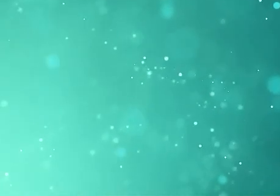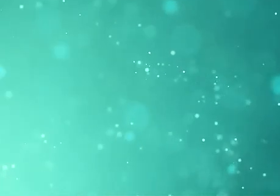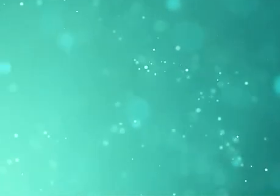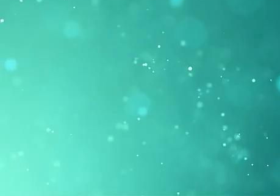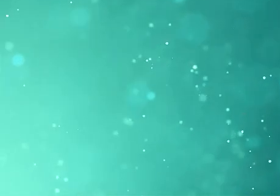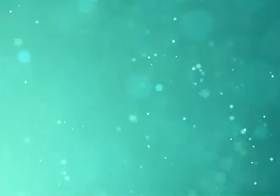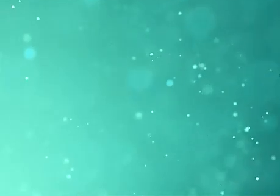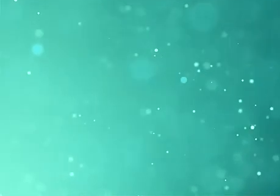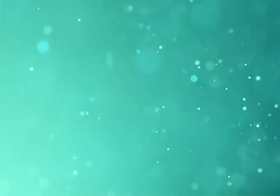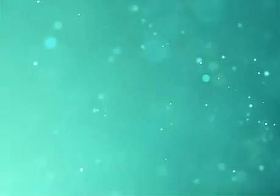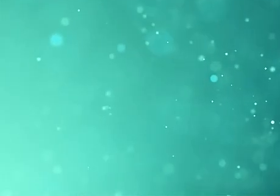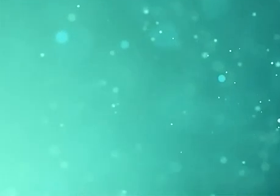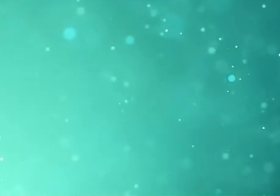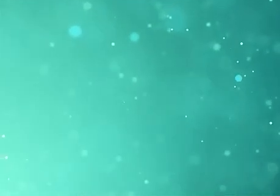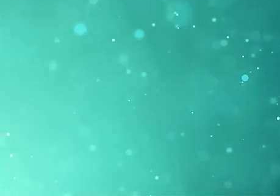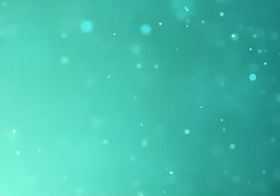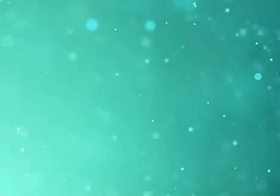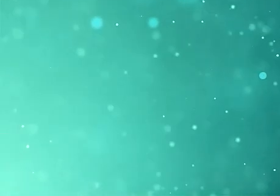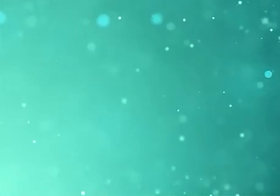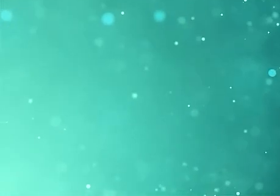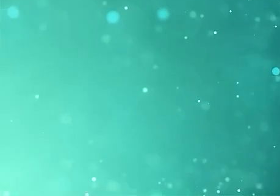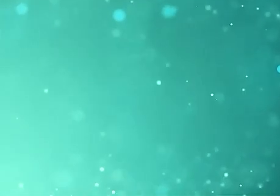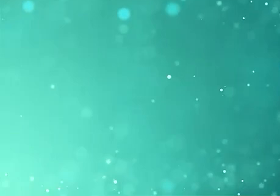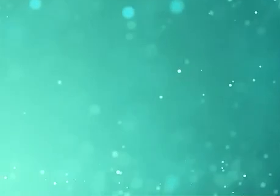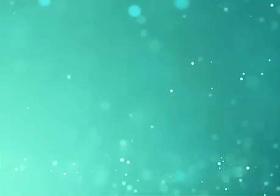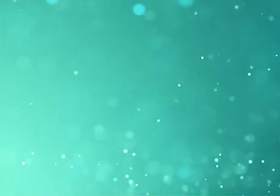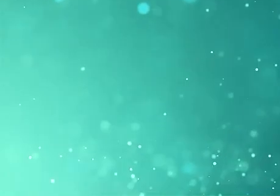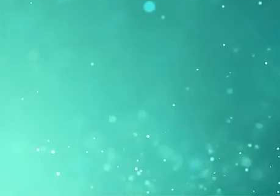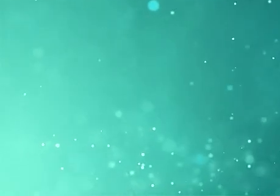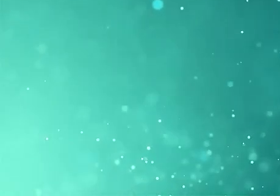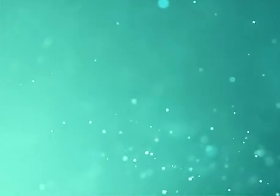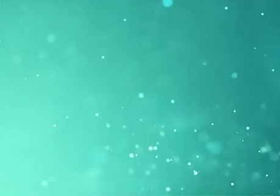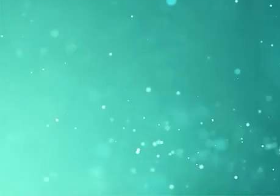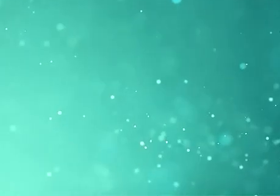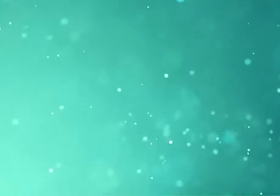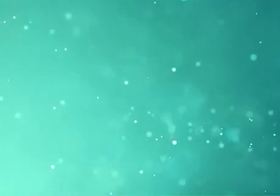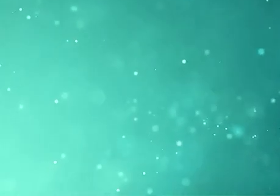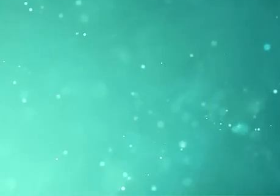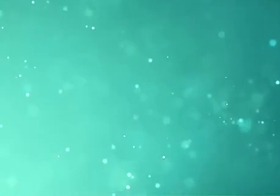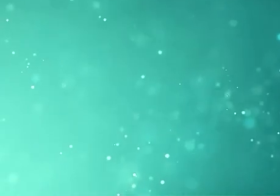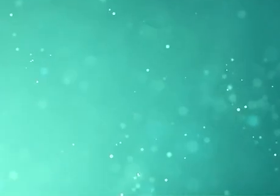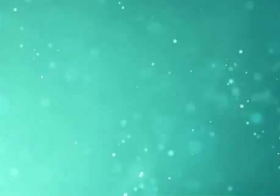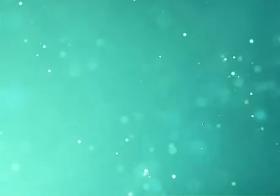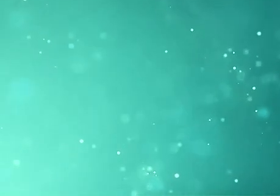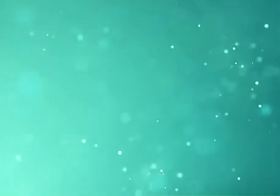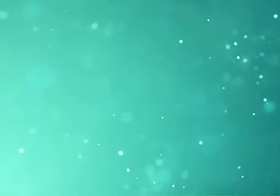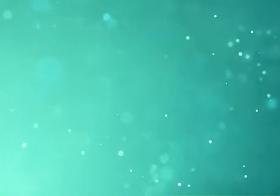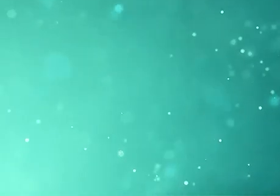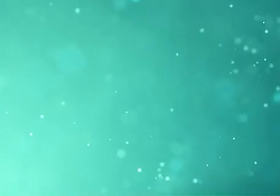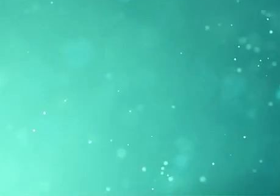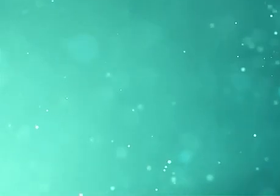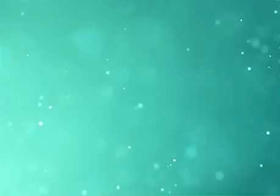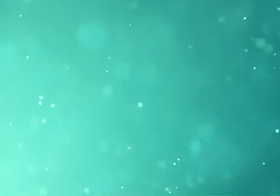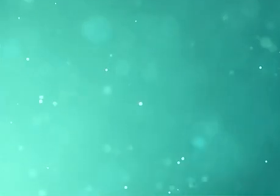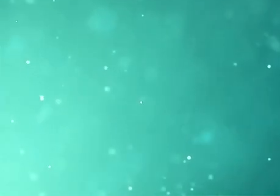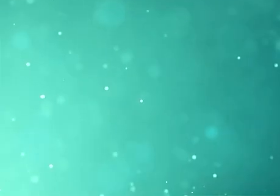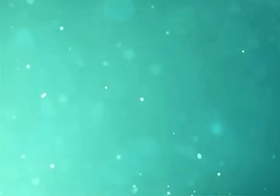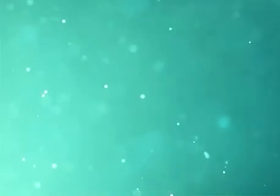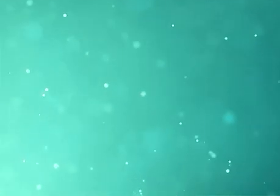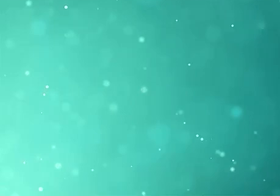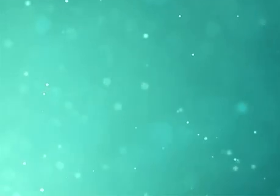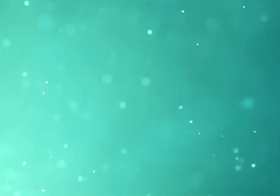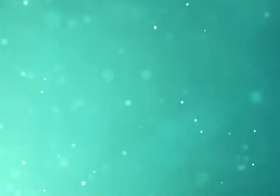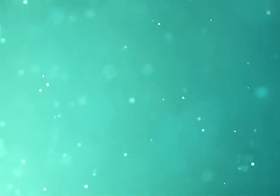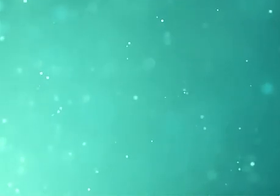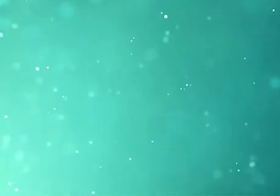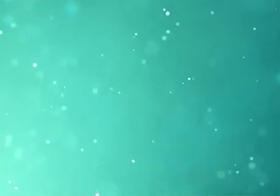creation. So extend to them your forgiveness and pardon them in the same way you would like Allah